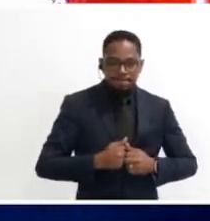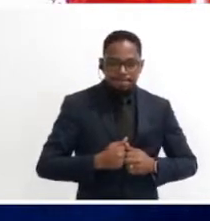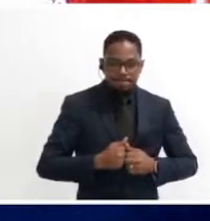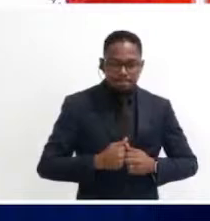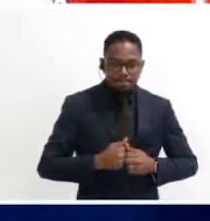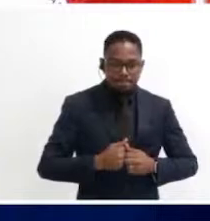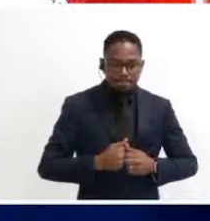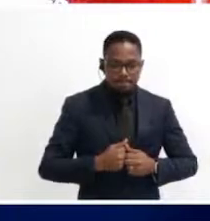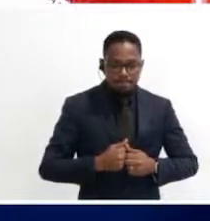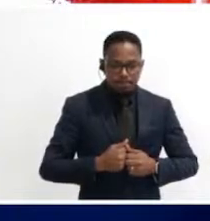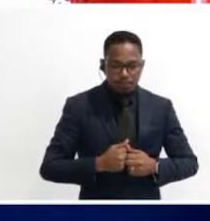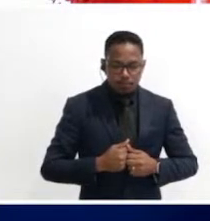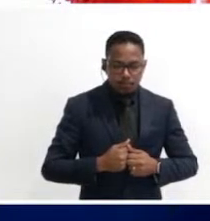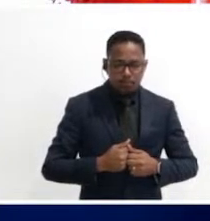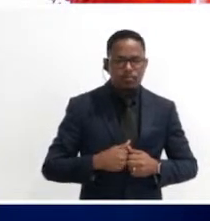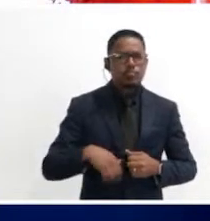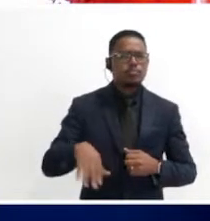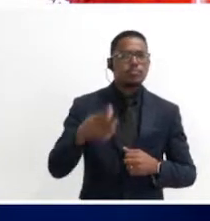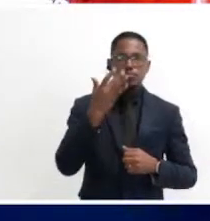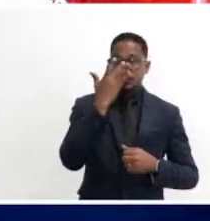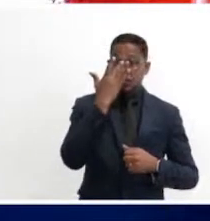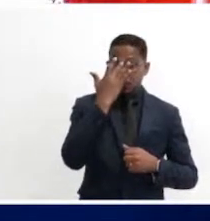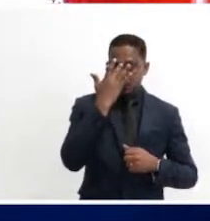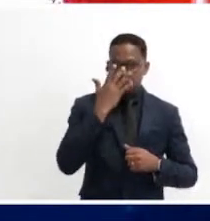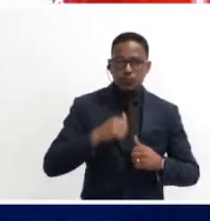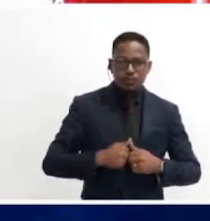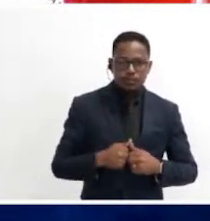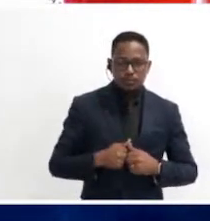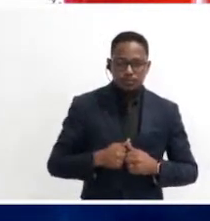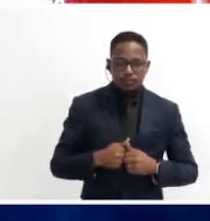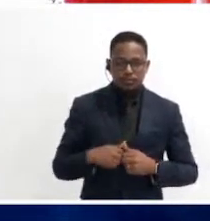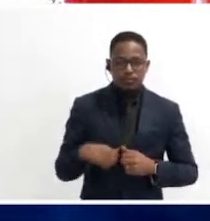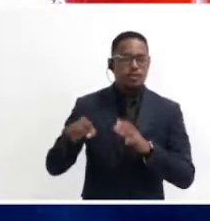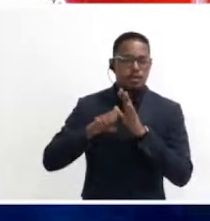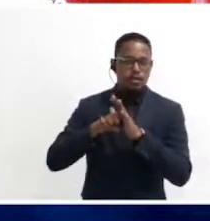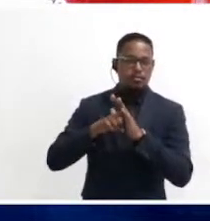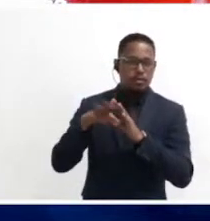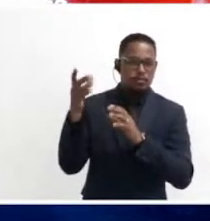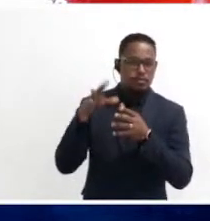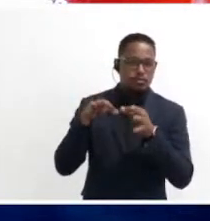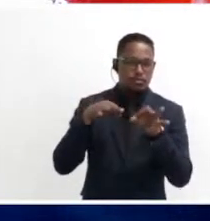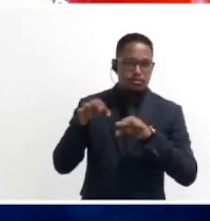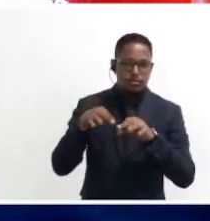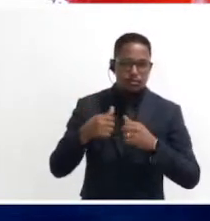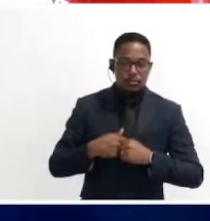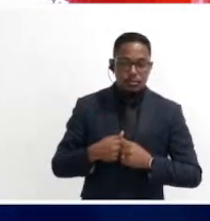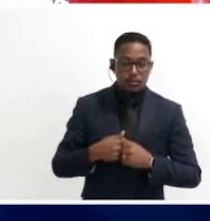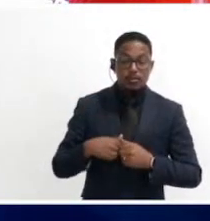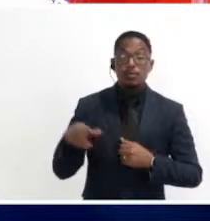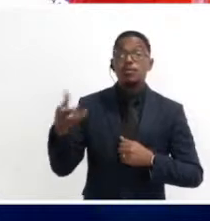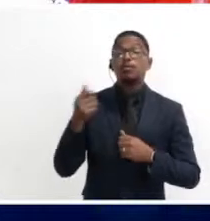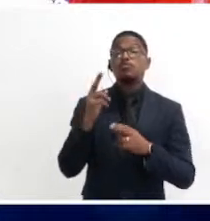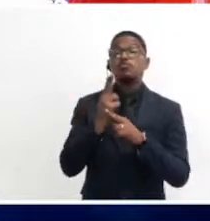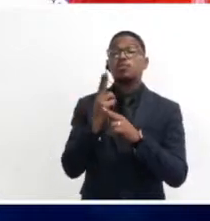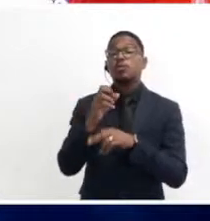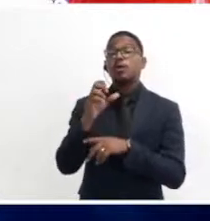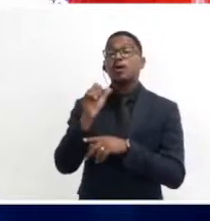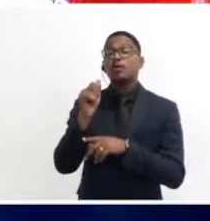And then, as I said, wedge bonding is mainly for aluminum and mainly for high power applications.